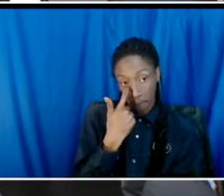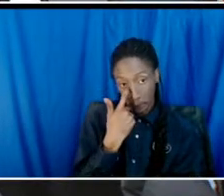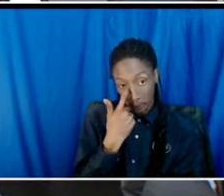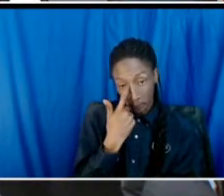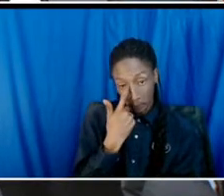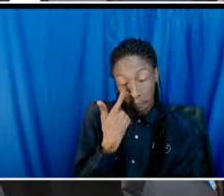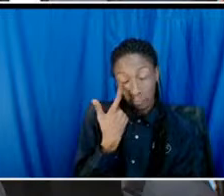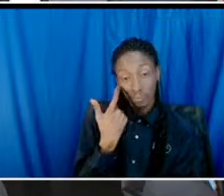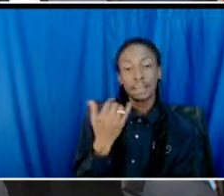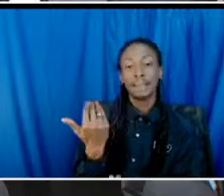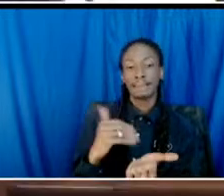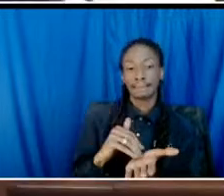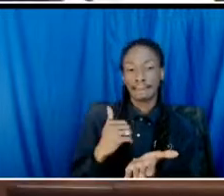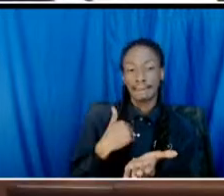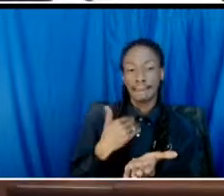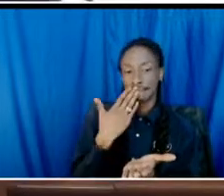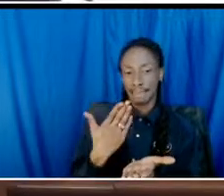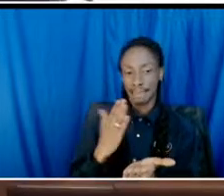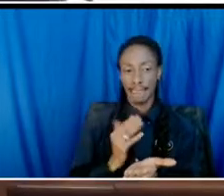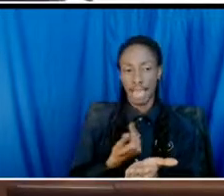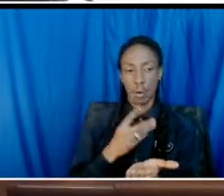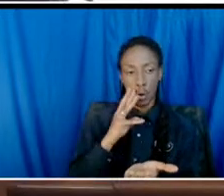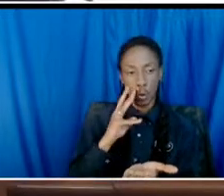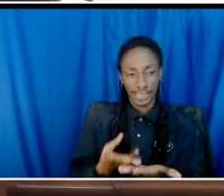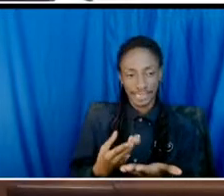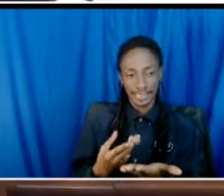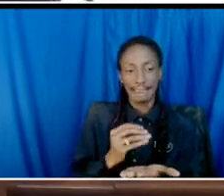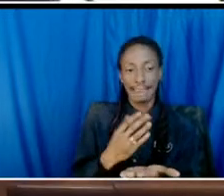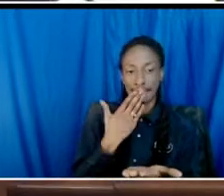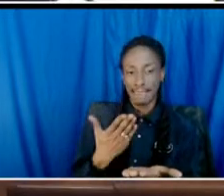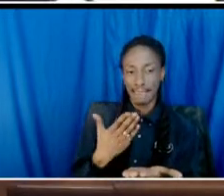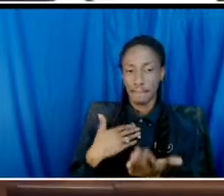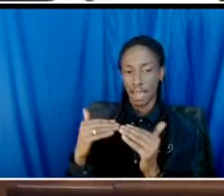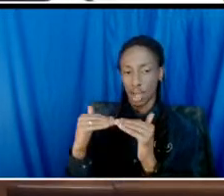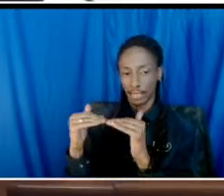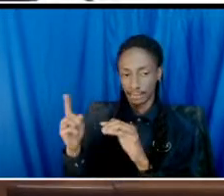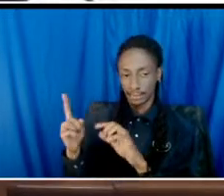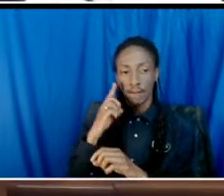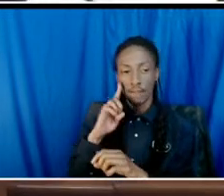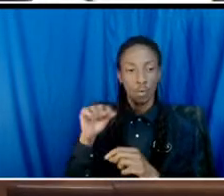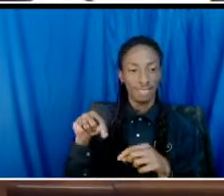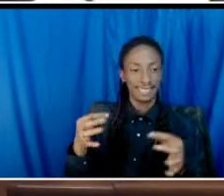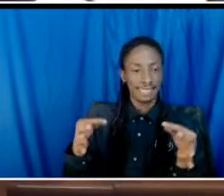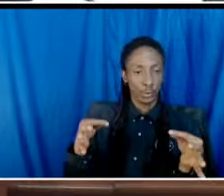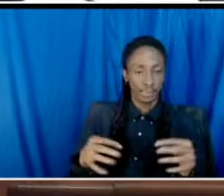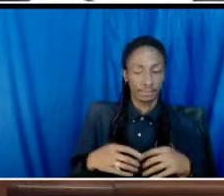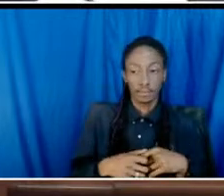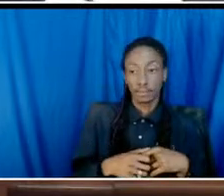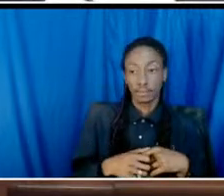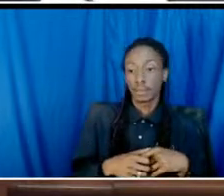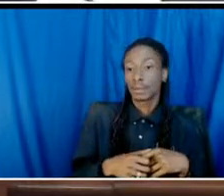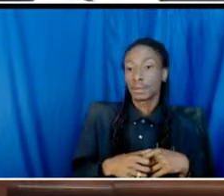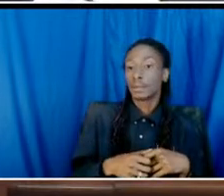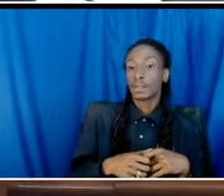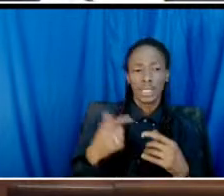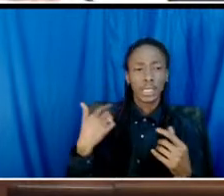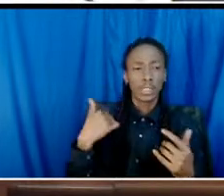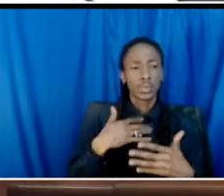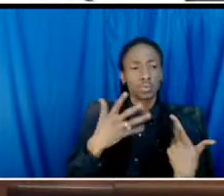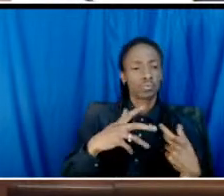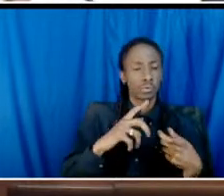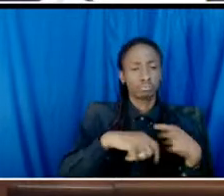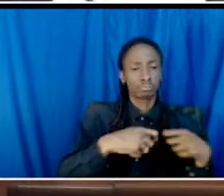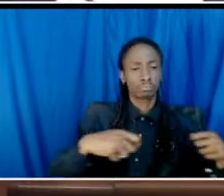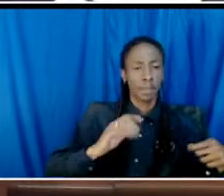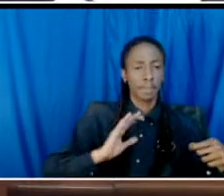Again, I thank our witnesses and thank my colleagues for this hearing. As we conclude our fifth hearing in